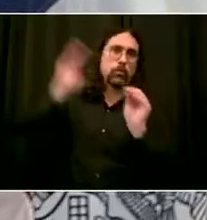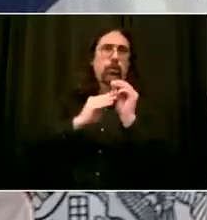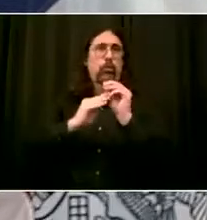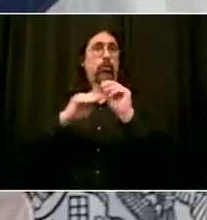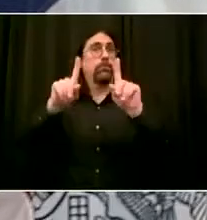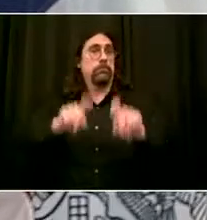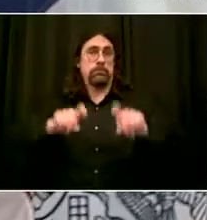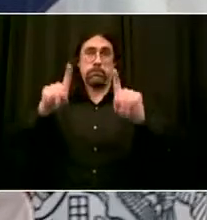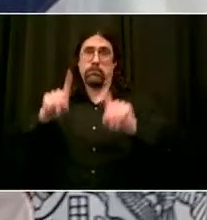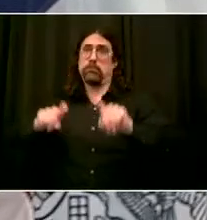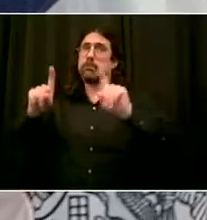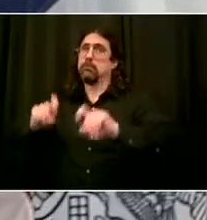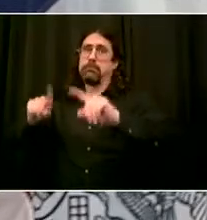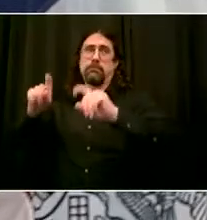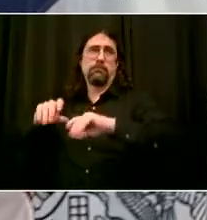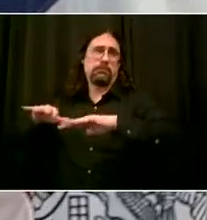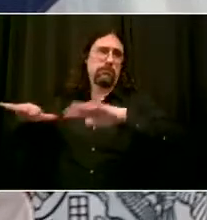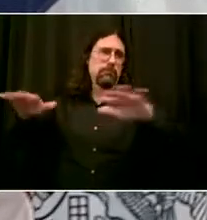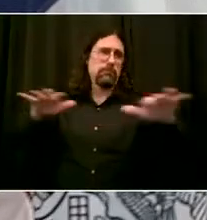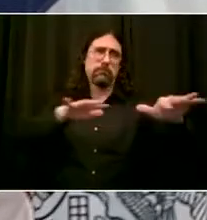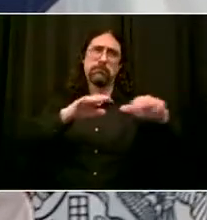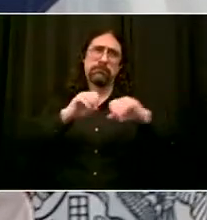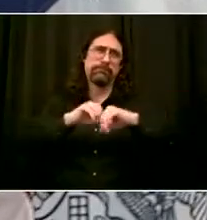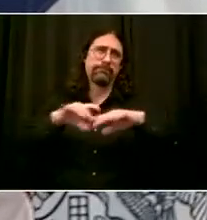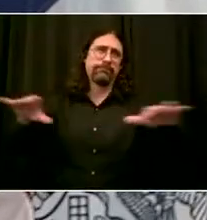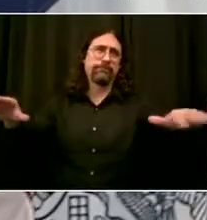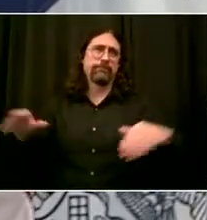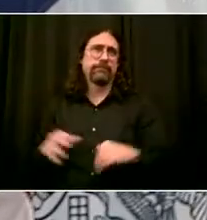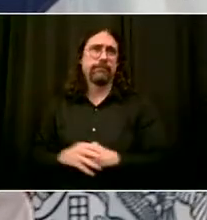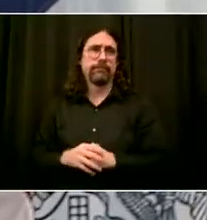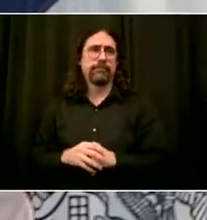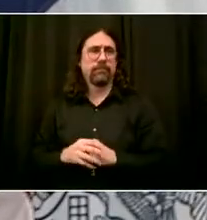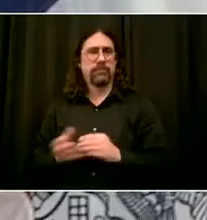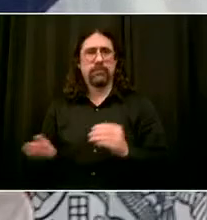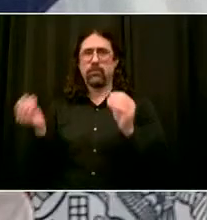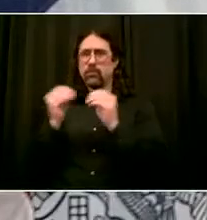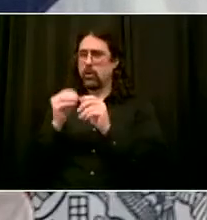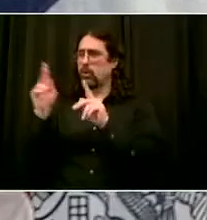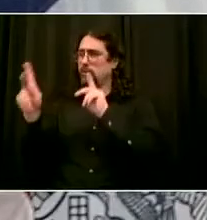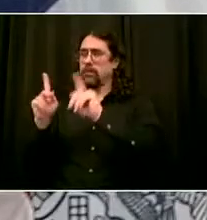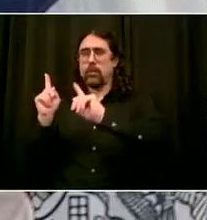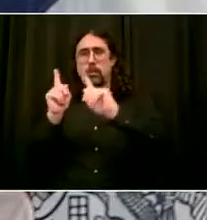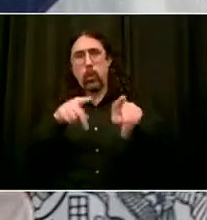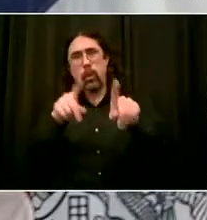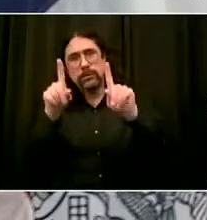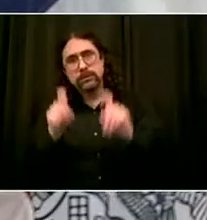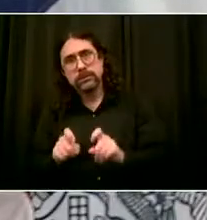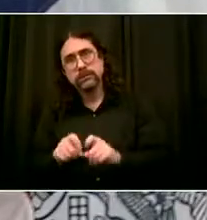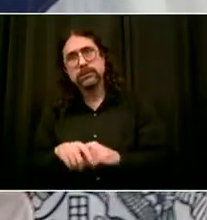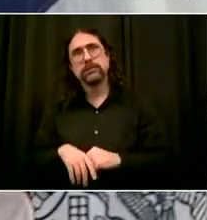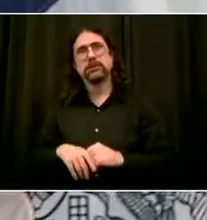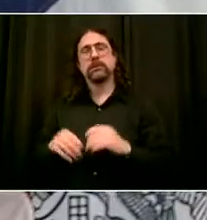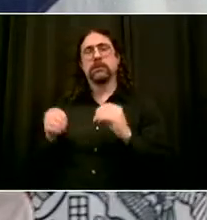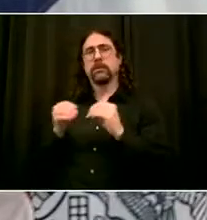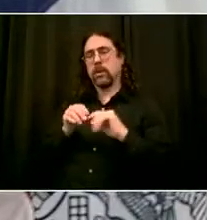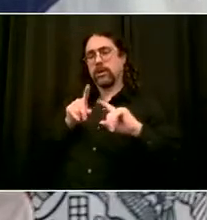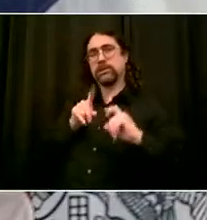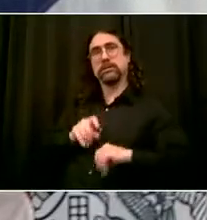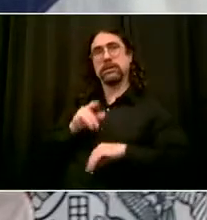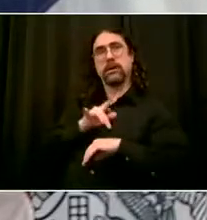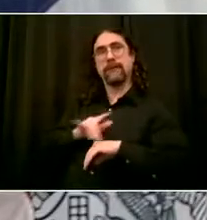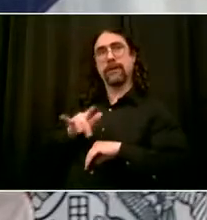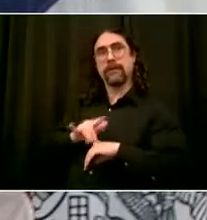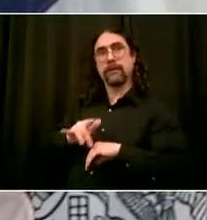and staff coming back to school and constant testing uh throughout the school year much more than we've even been doing already and we've been doing a